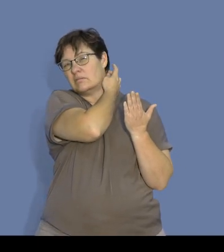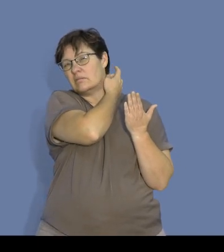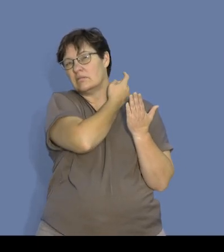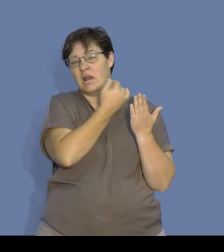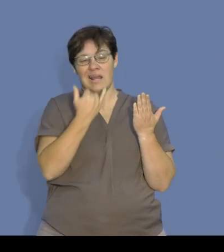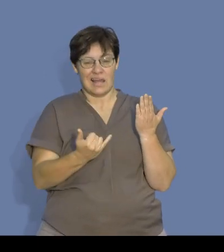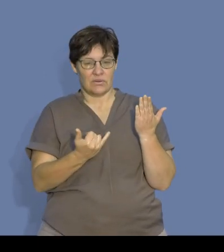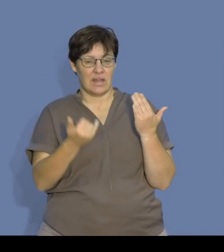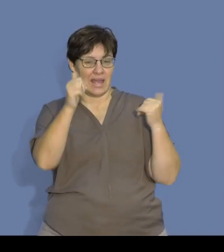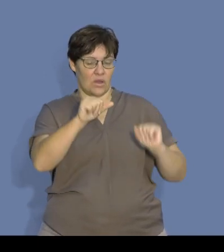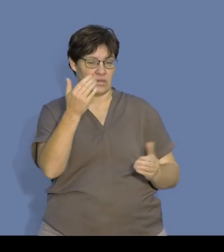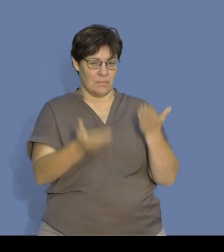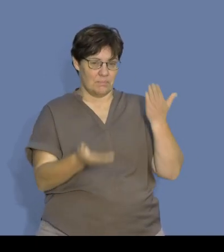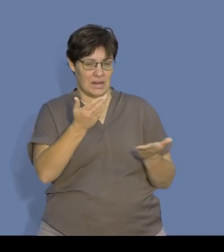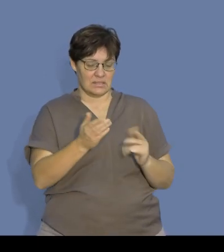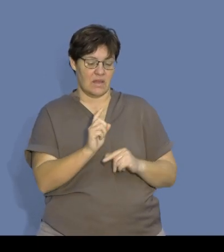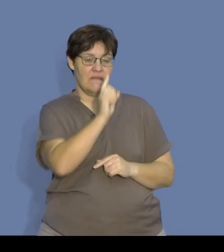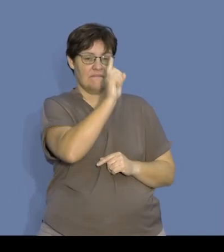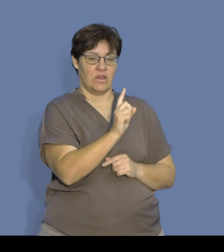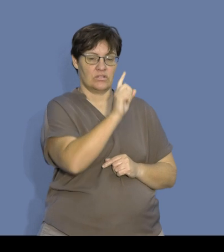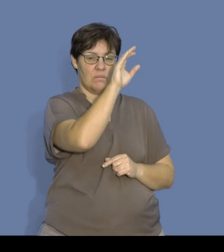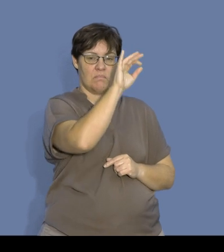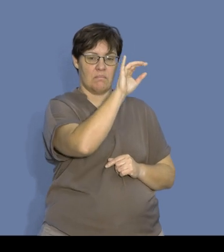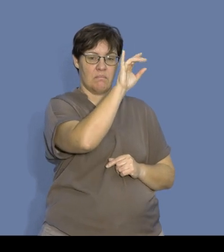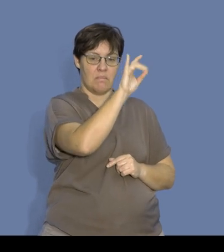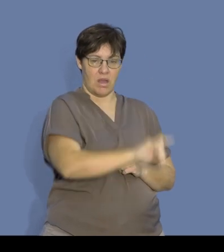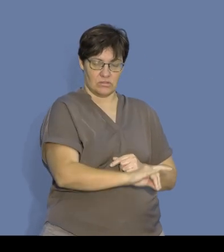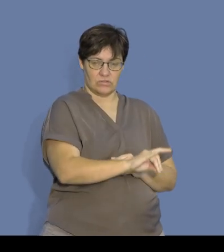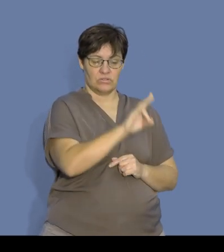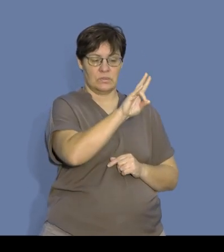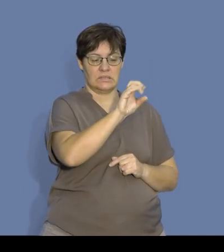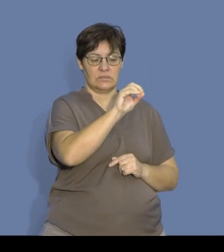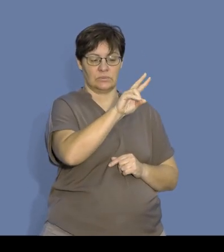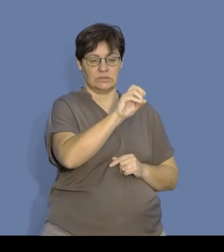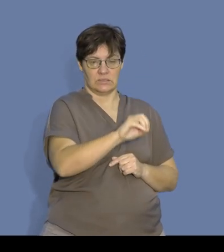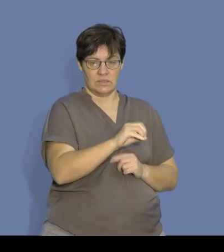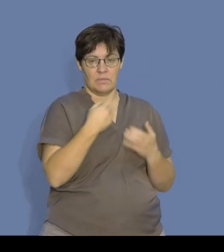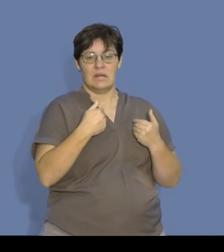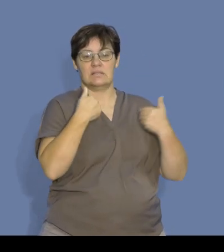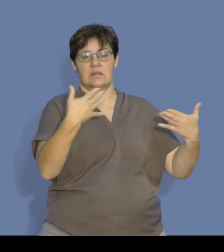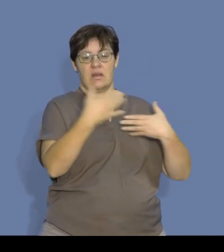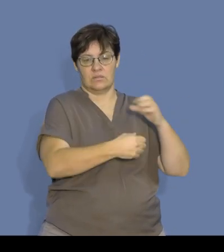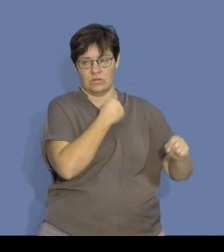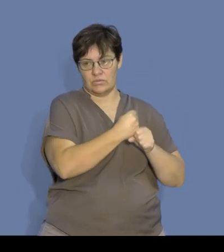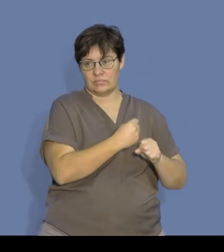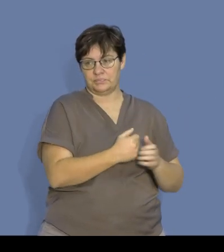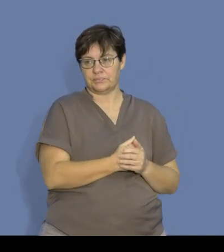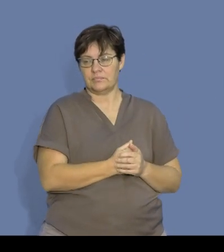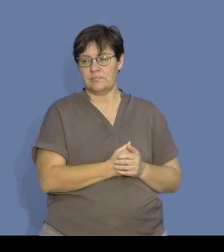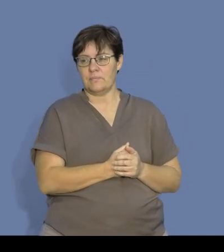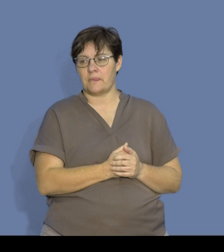current account balances on the 1st of March 2020. So obviously at the beginning of the